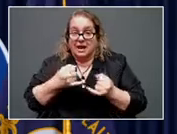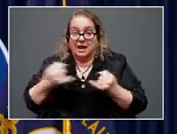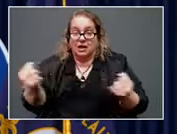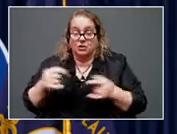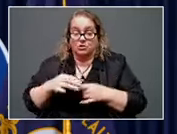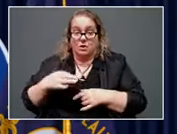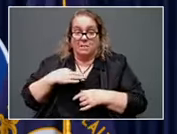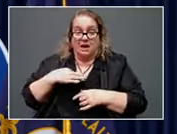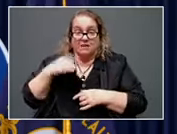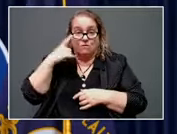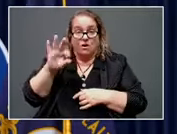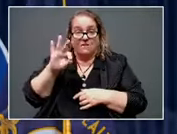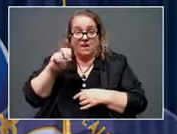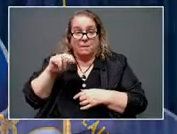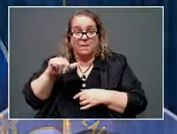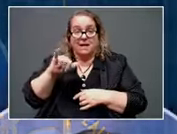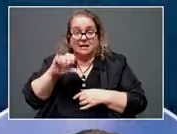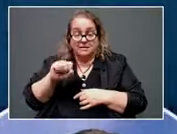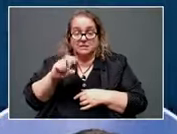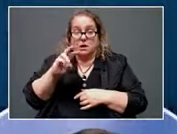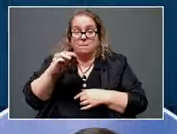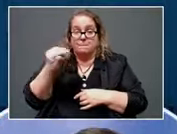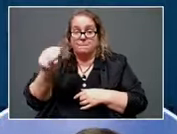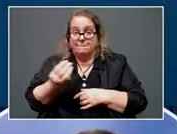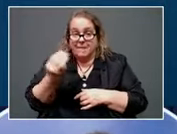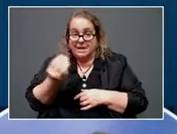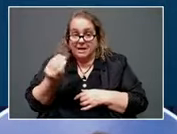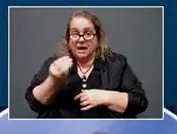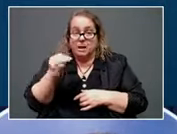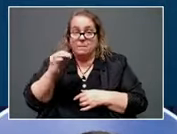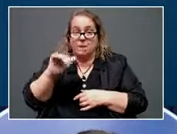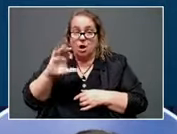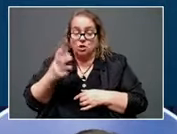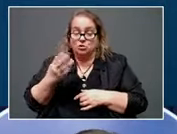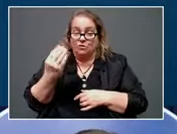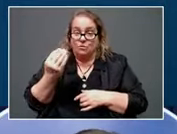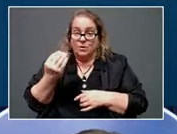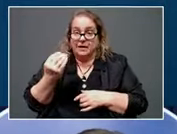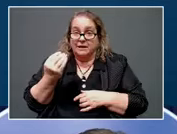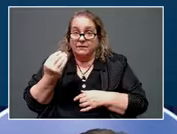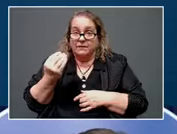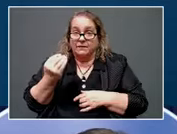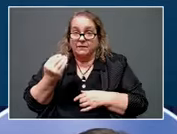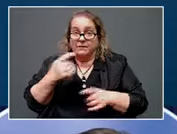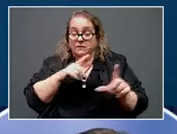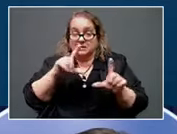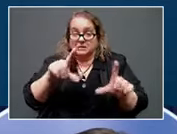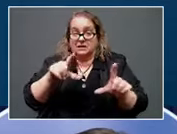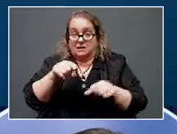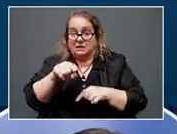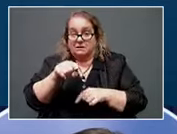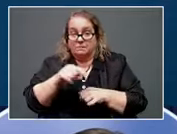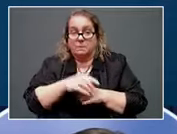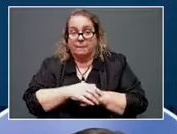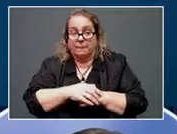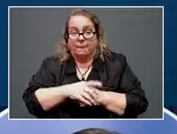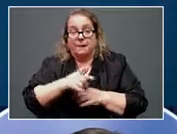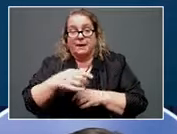Monday, March the 14th. And if we could put up the slide as well on, well, here, it's fine. You can apply